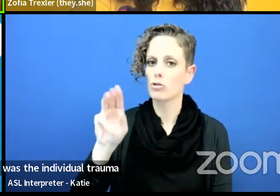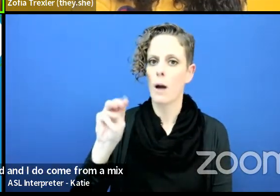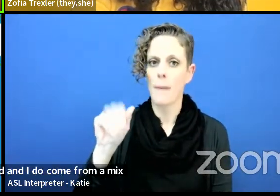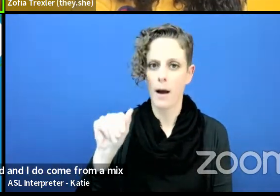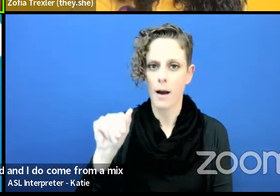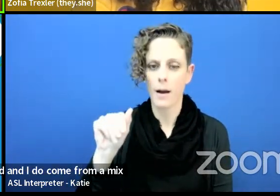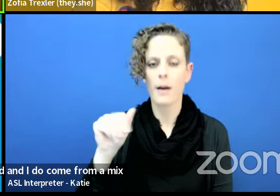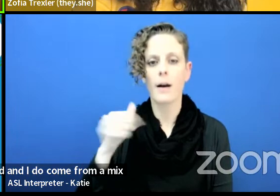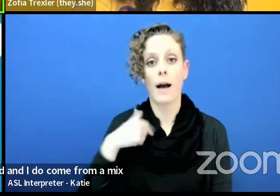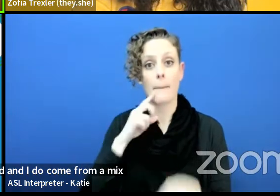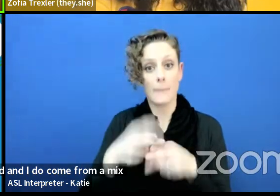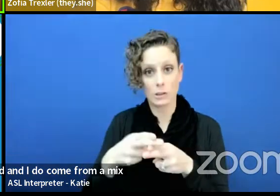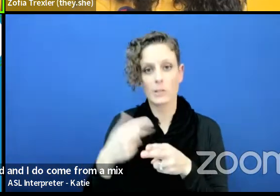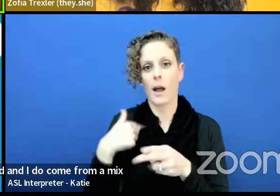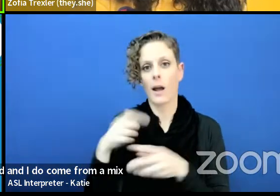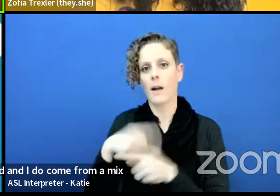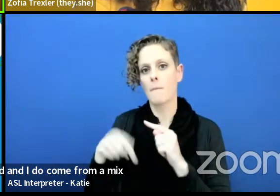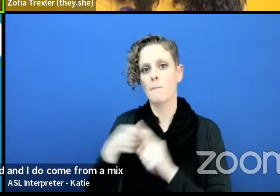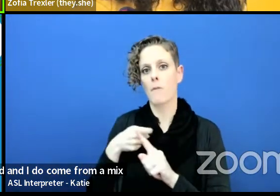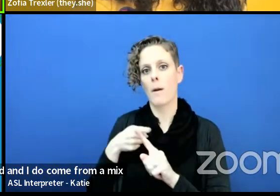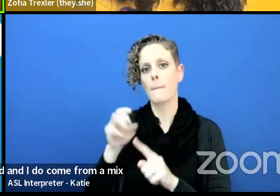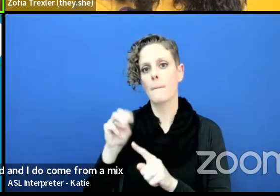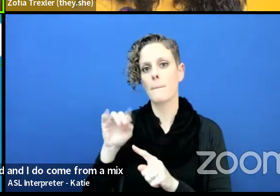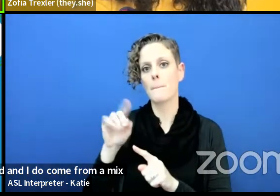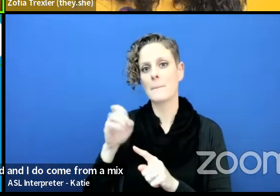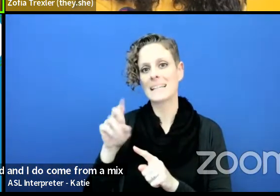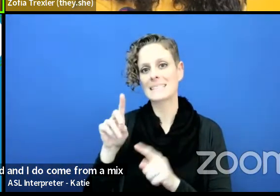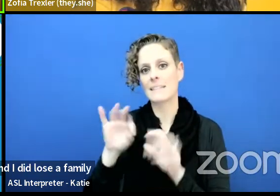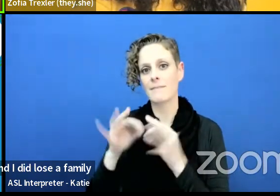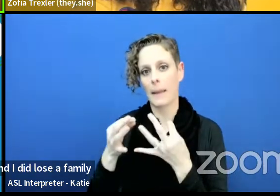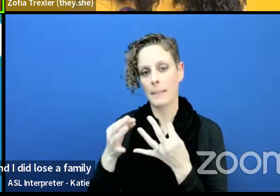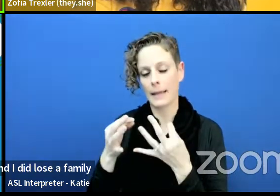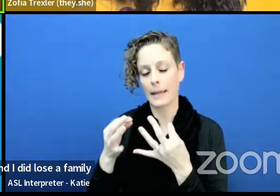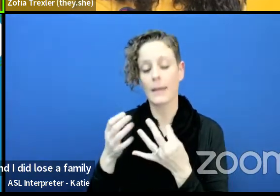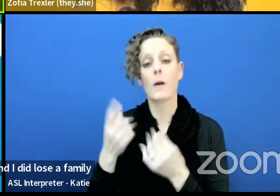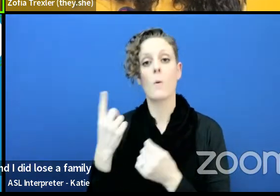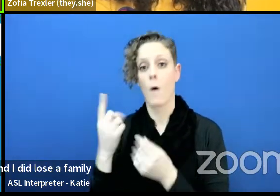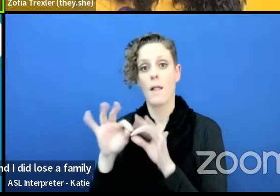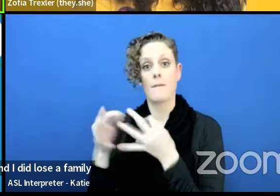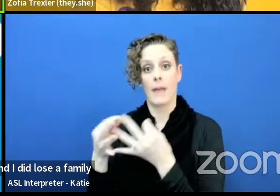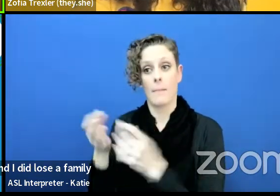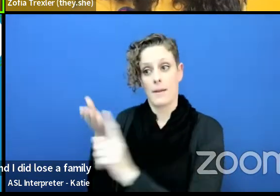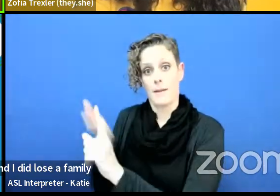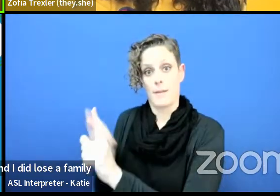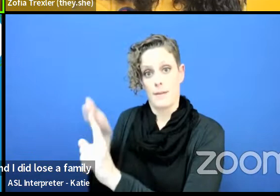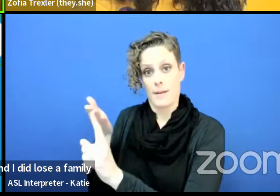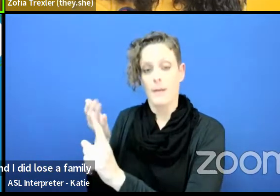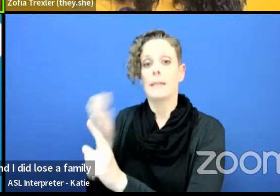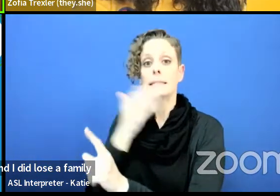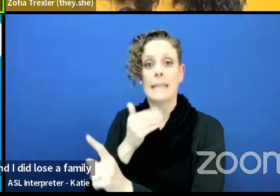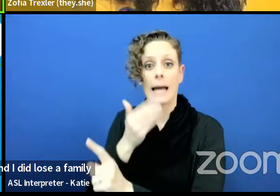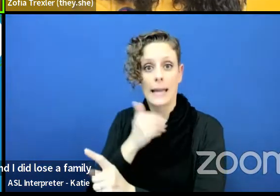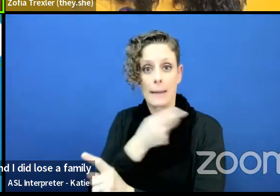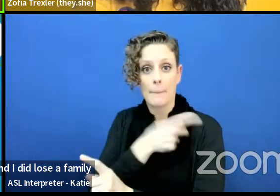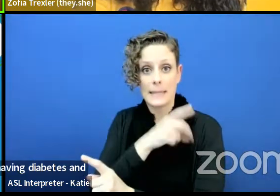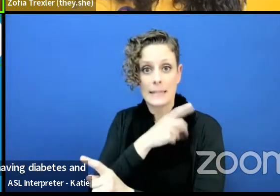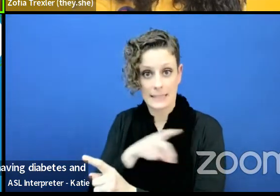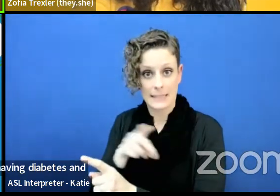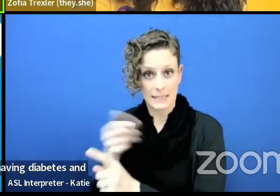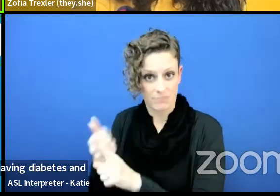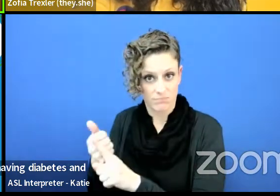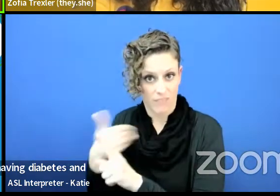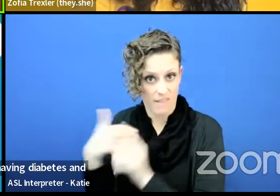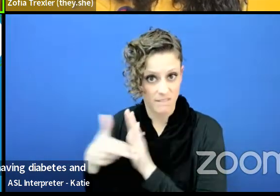a family member due to having diabetes. She had a double amputation and I was